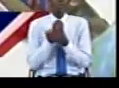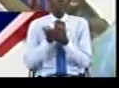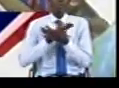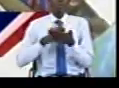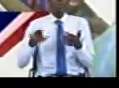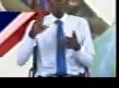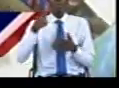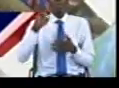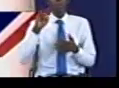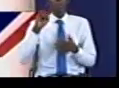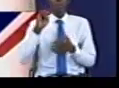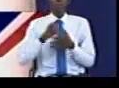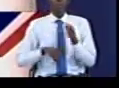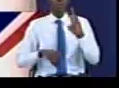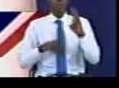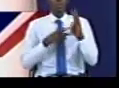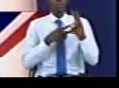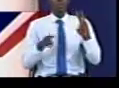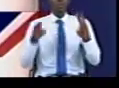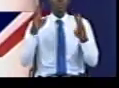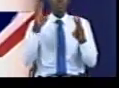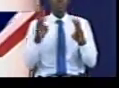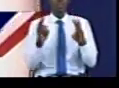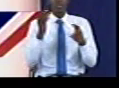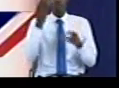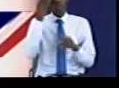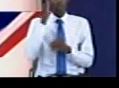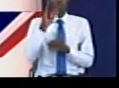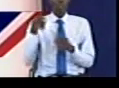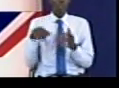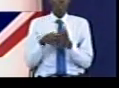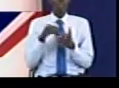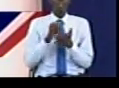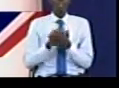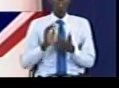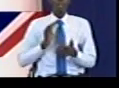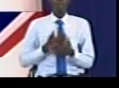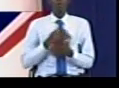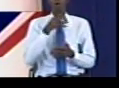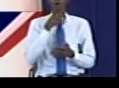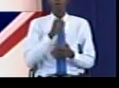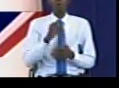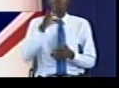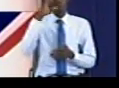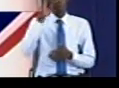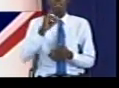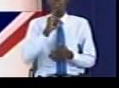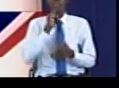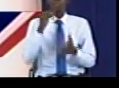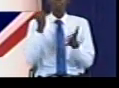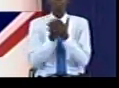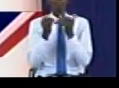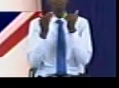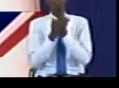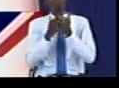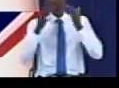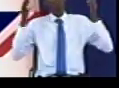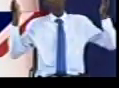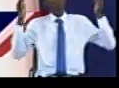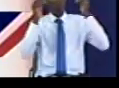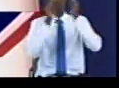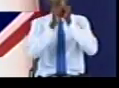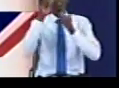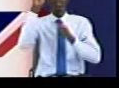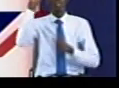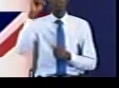looking at verse 6, knowing this, that our old man is crucified with him. That's salvation. The